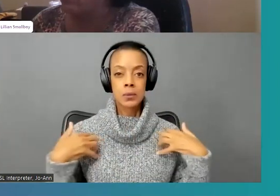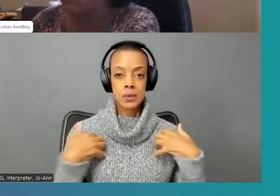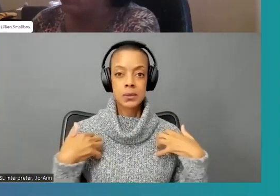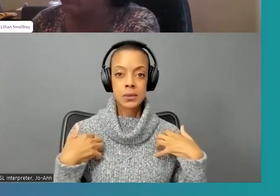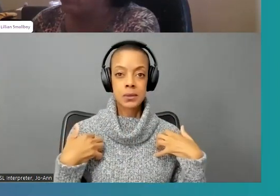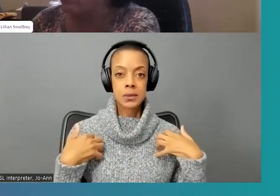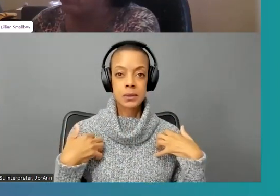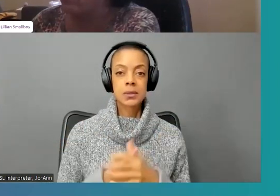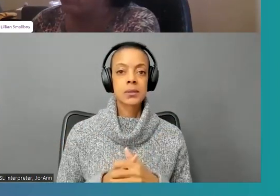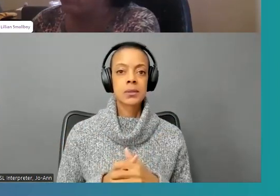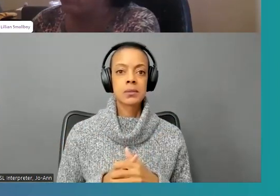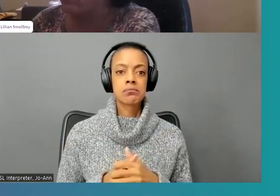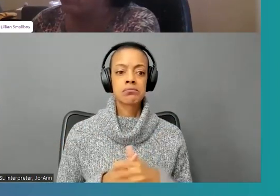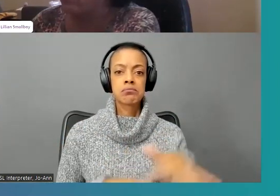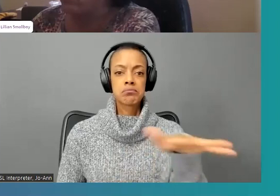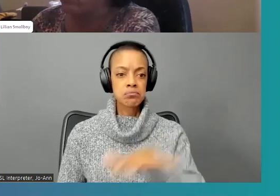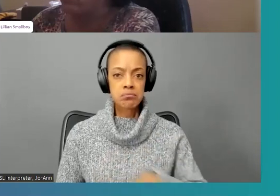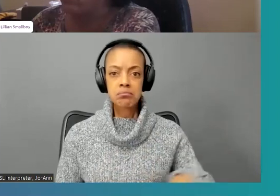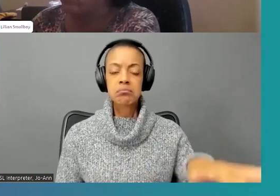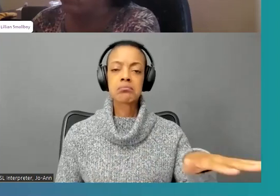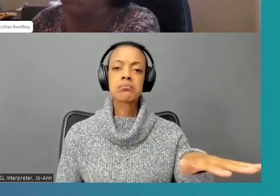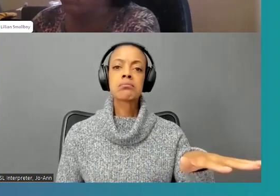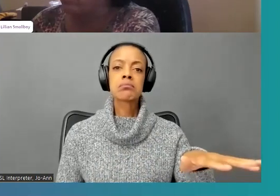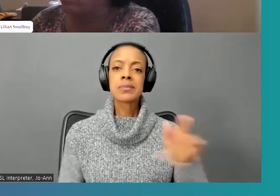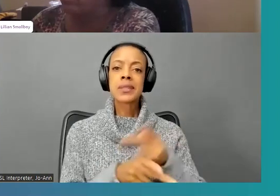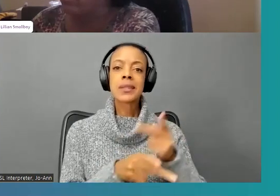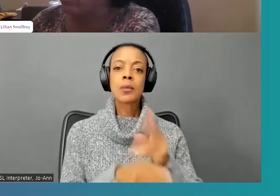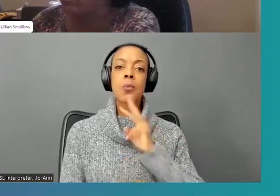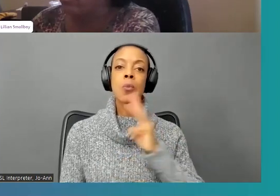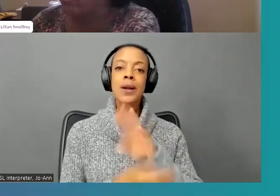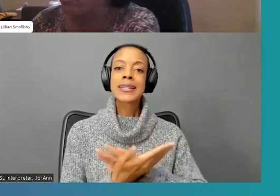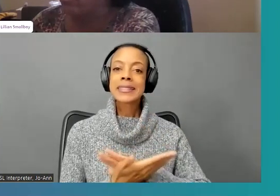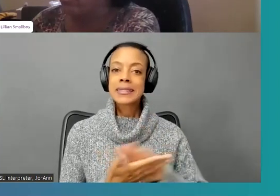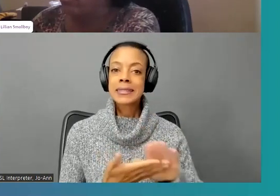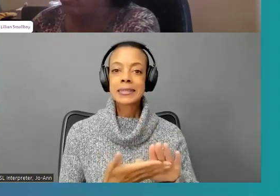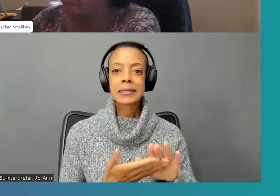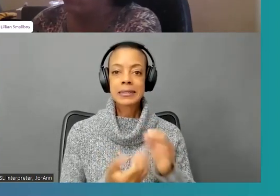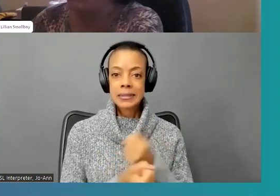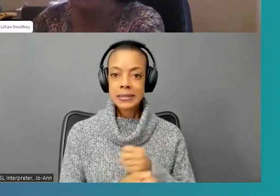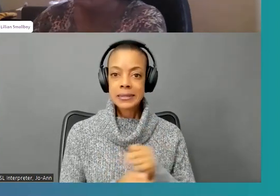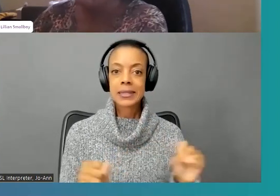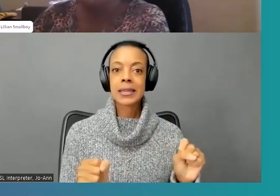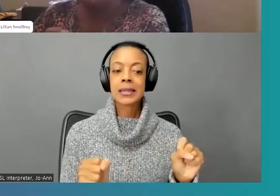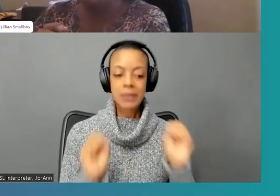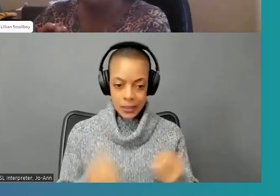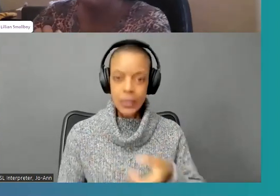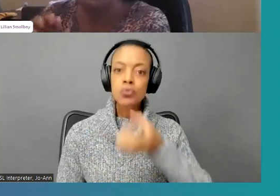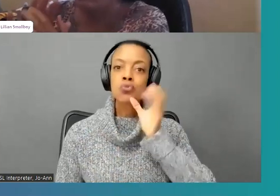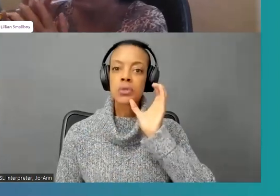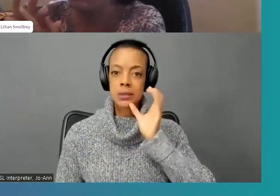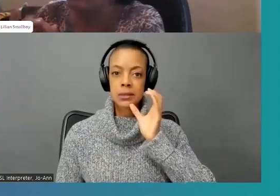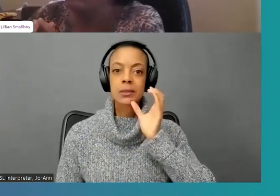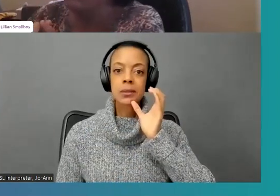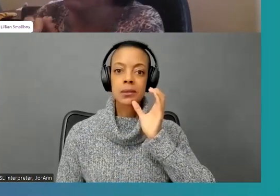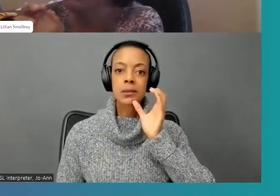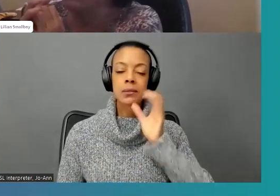They're all there to help keep the waters clean and safe and drinkable, you know, so that we're